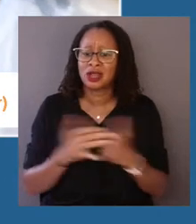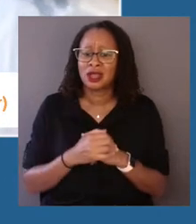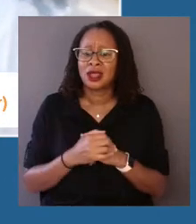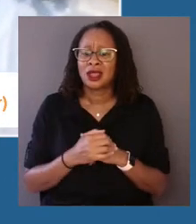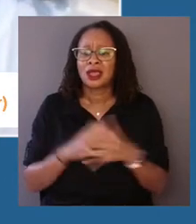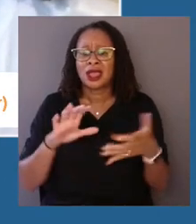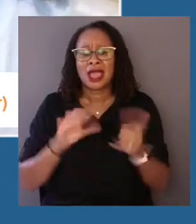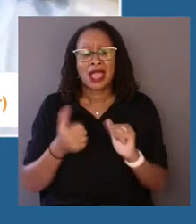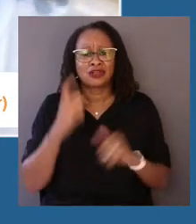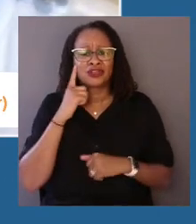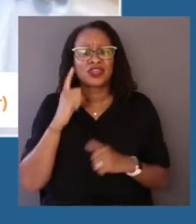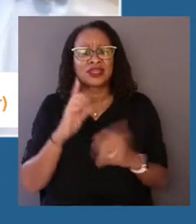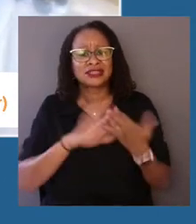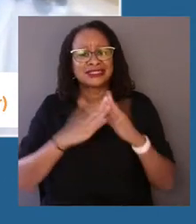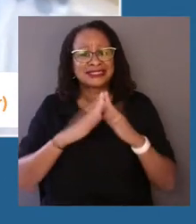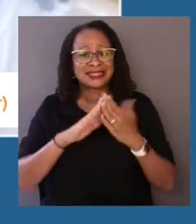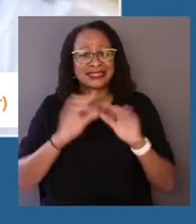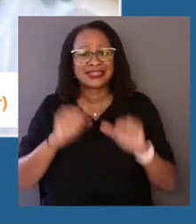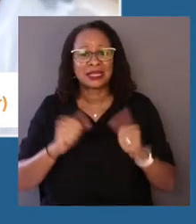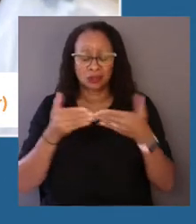think the city can move forward